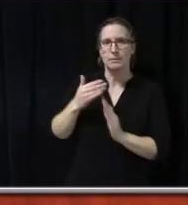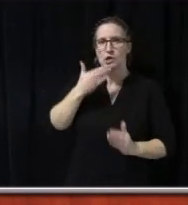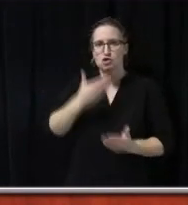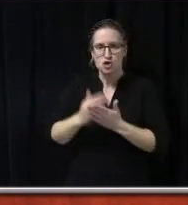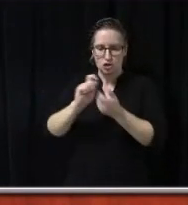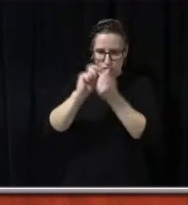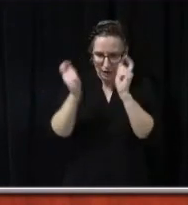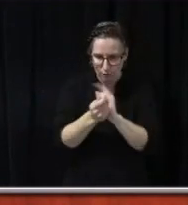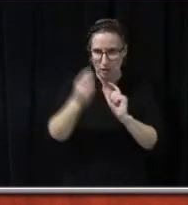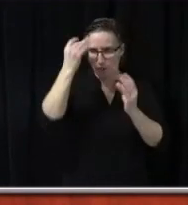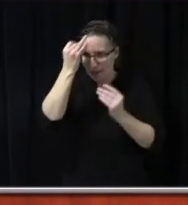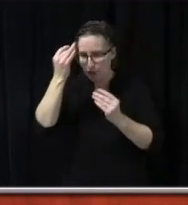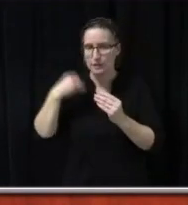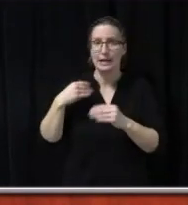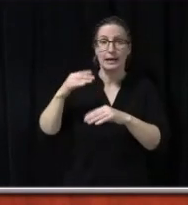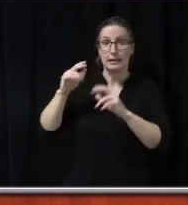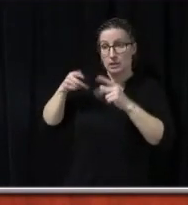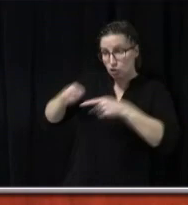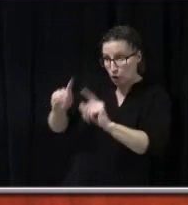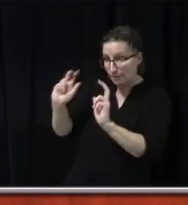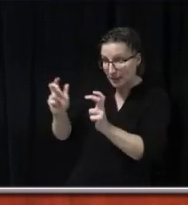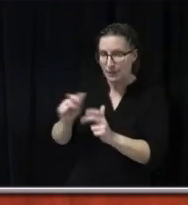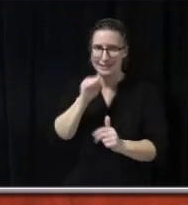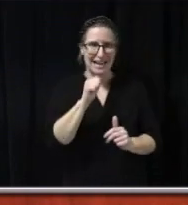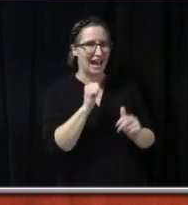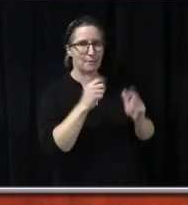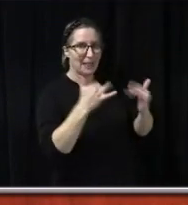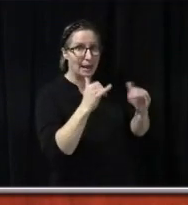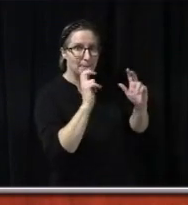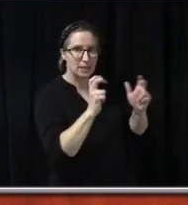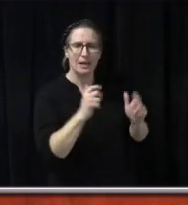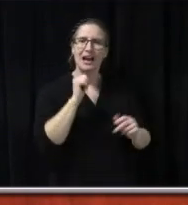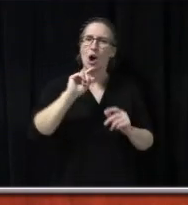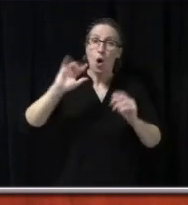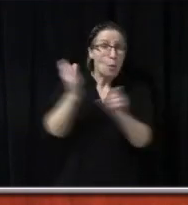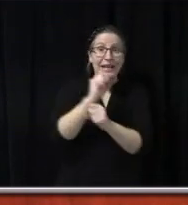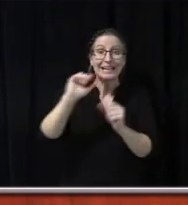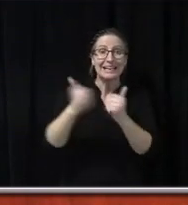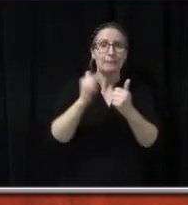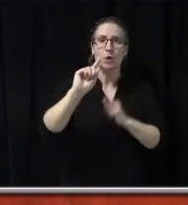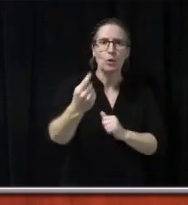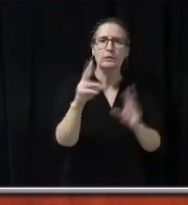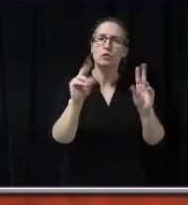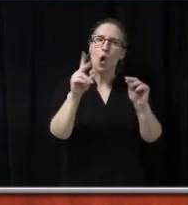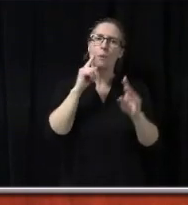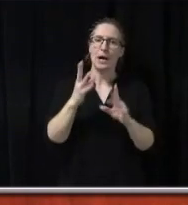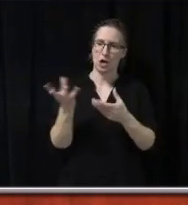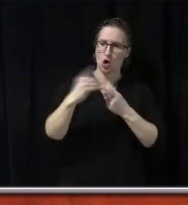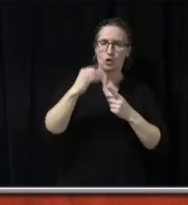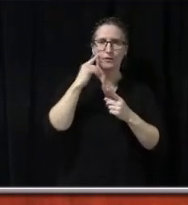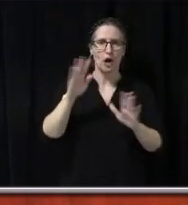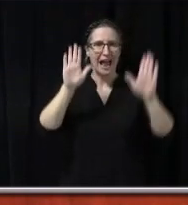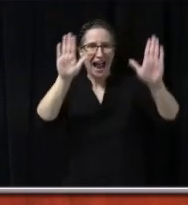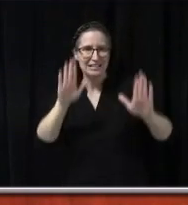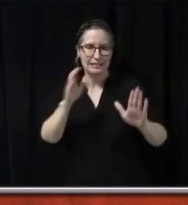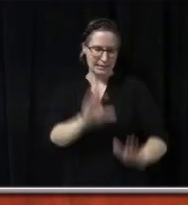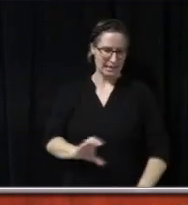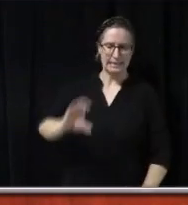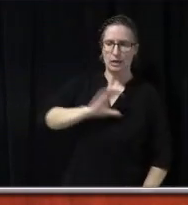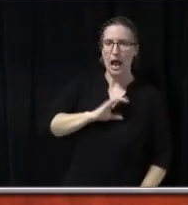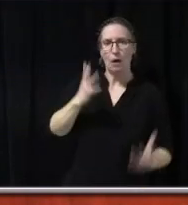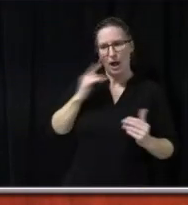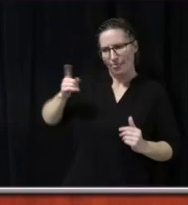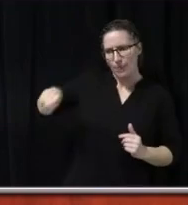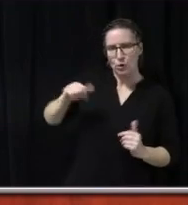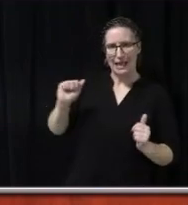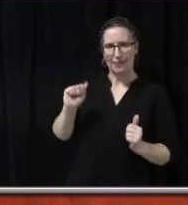creators, both on and off the court. It wasn't just about winning games. It was about creating a culture of excellence and character. I wanted my